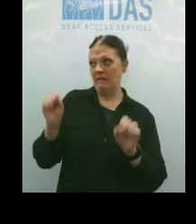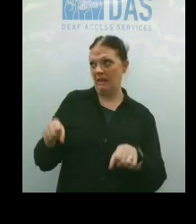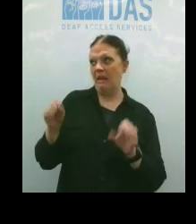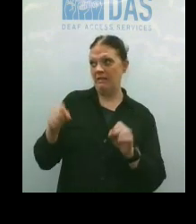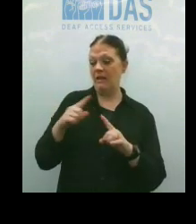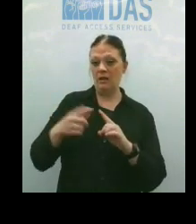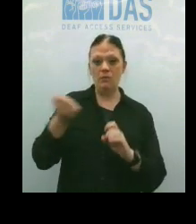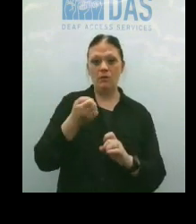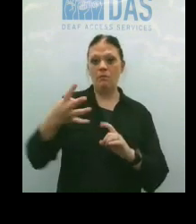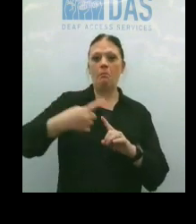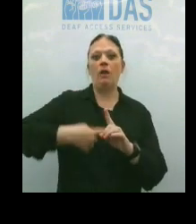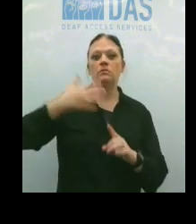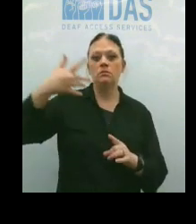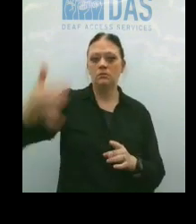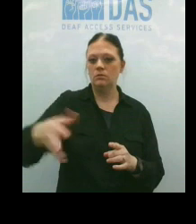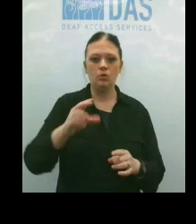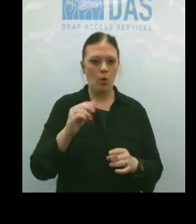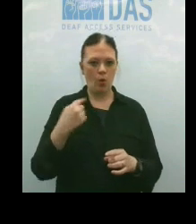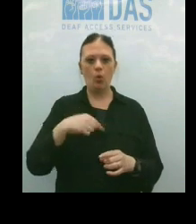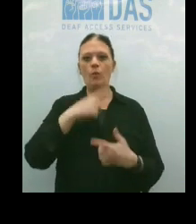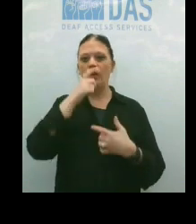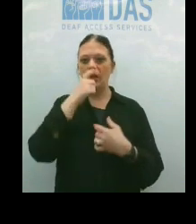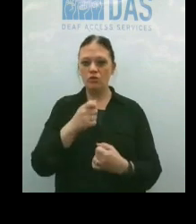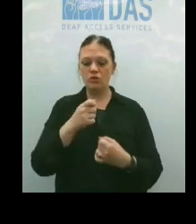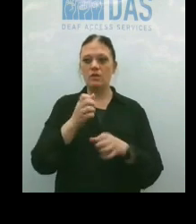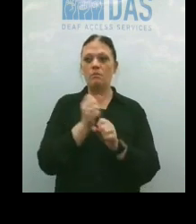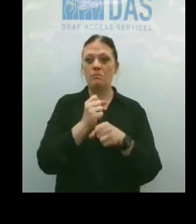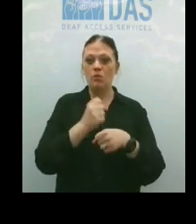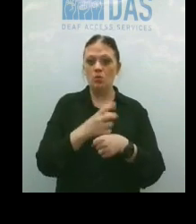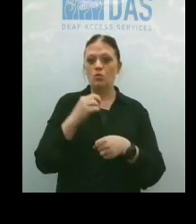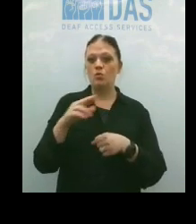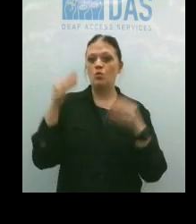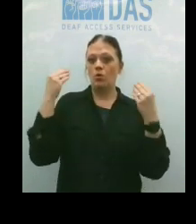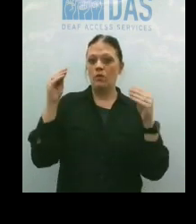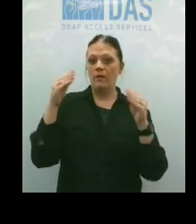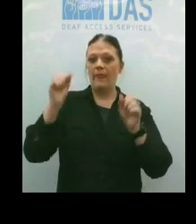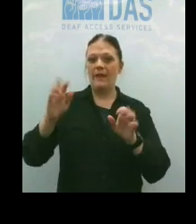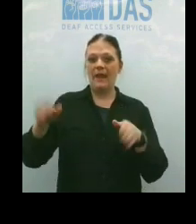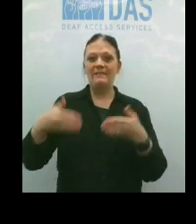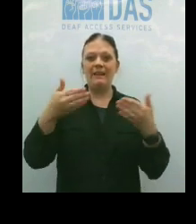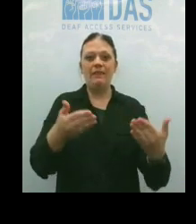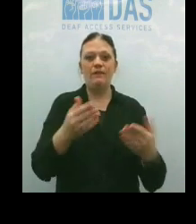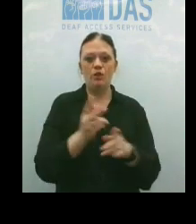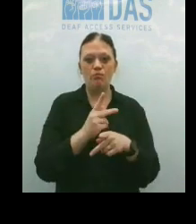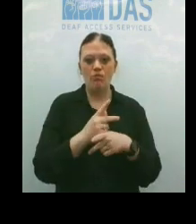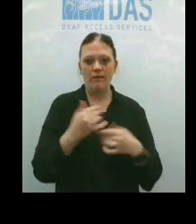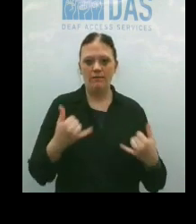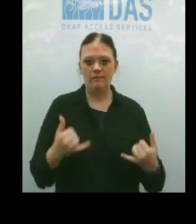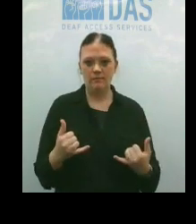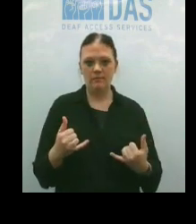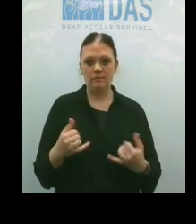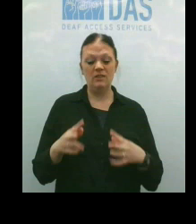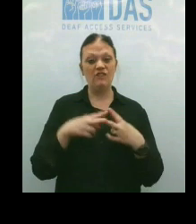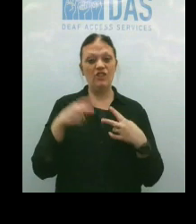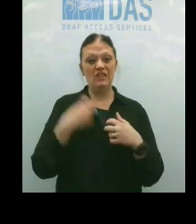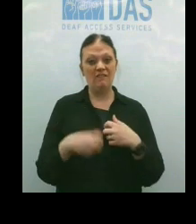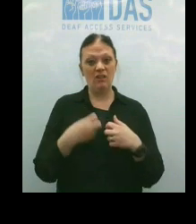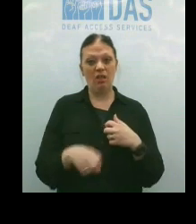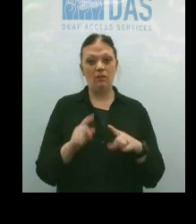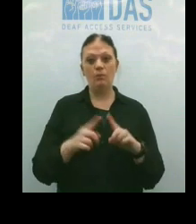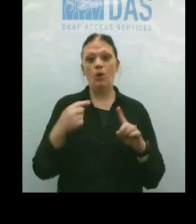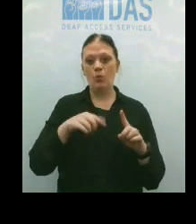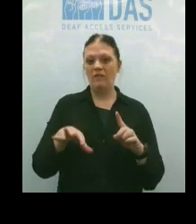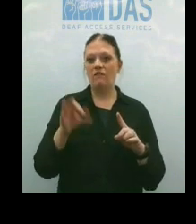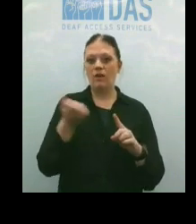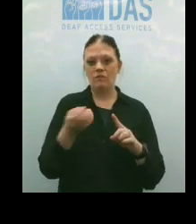months. We're actually interested in producers and other vendors who can actually deliver the product, which has been very difficult to get, but we have found a